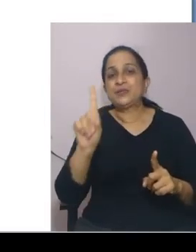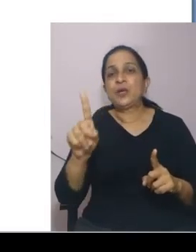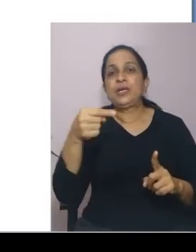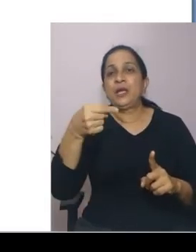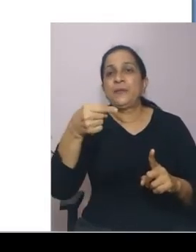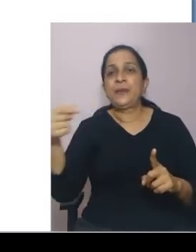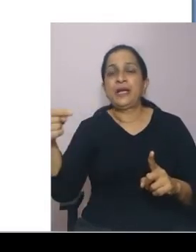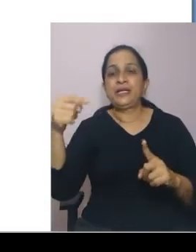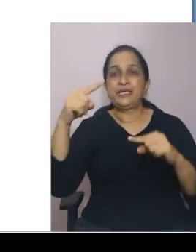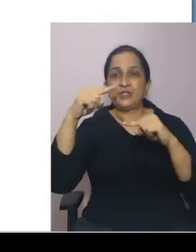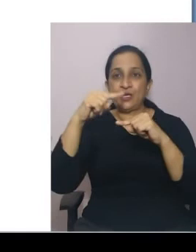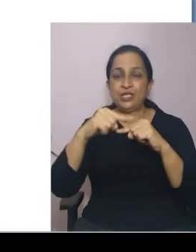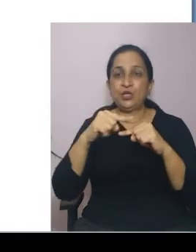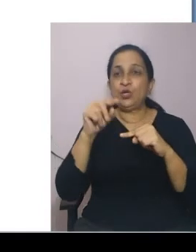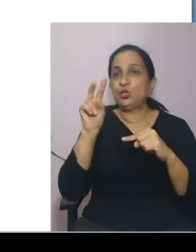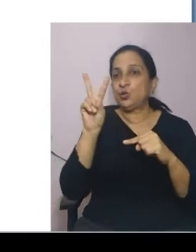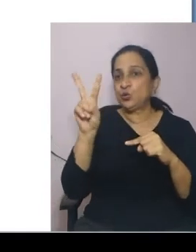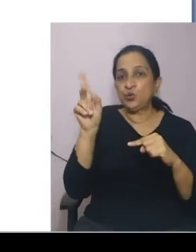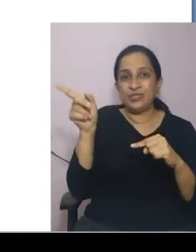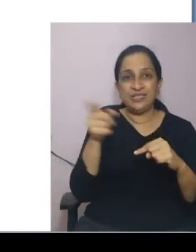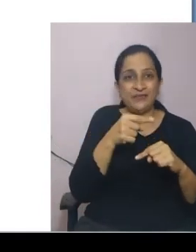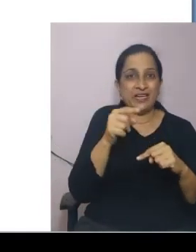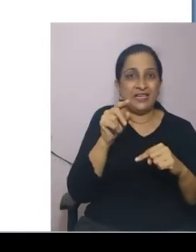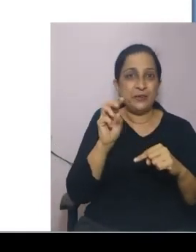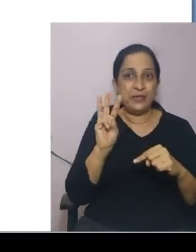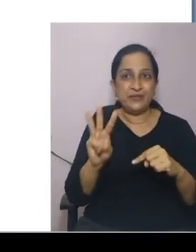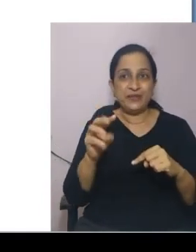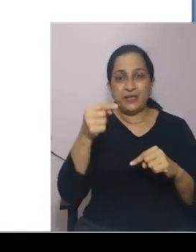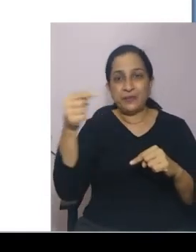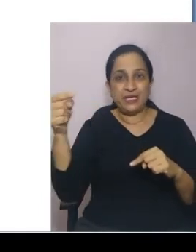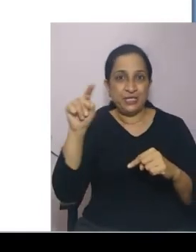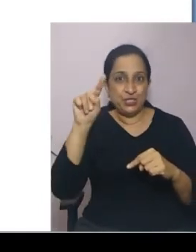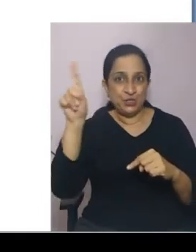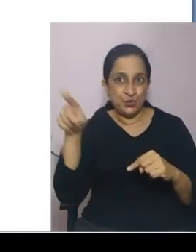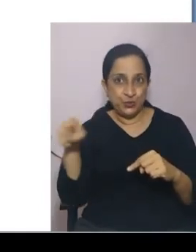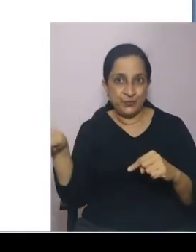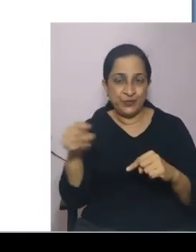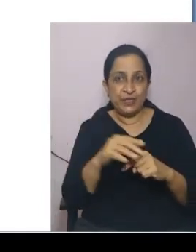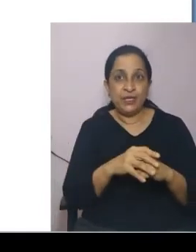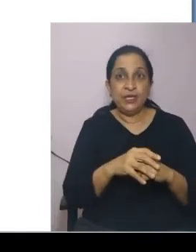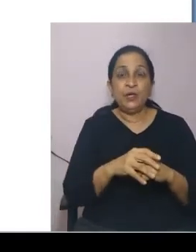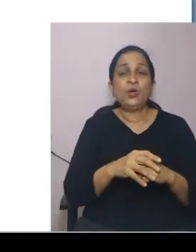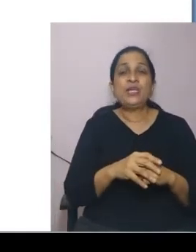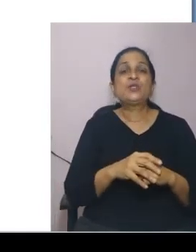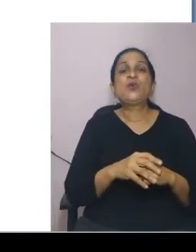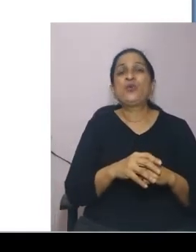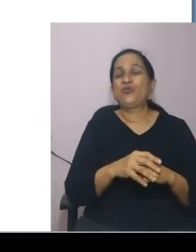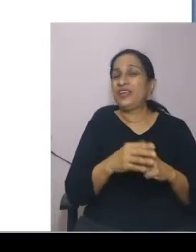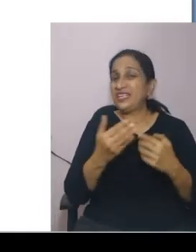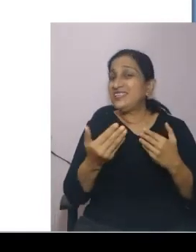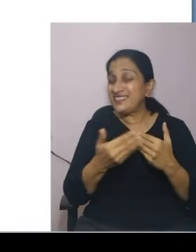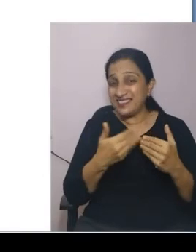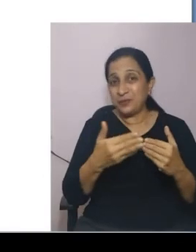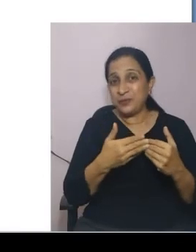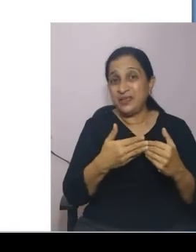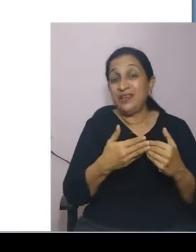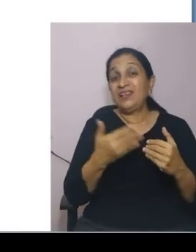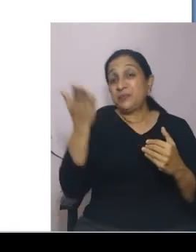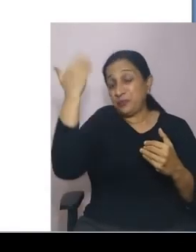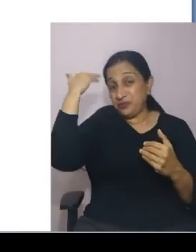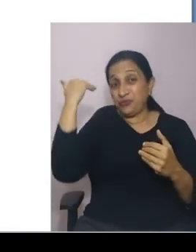is equal to cot 60, so I have put the value here 1 over root 3, so it becomes 1 over 3 plus 1 over